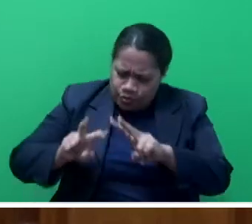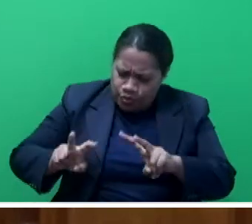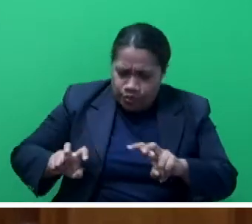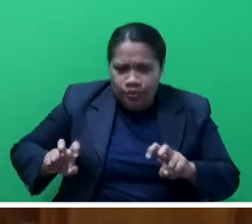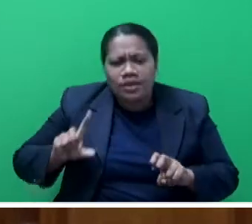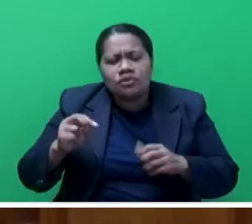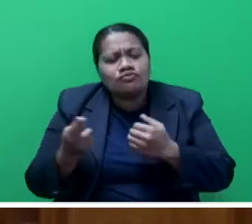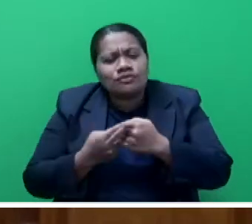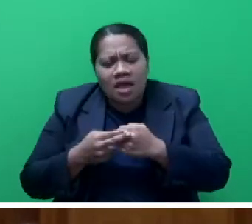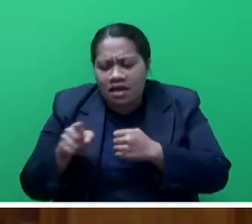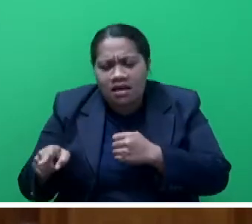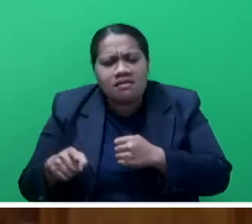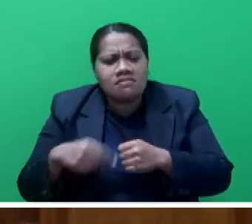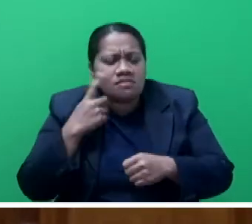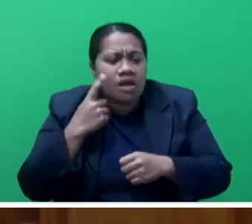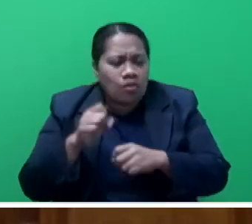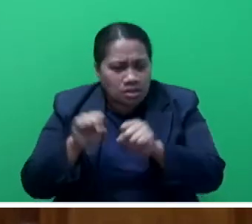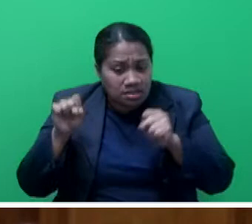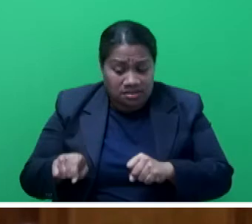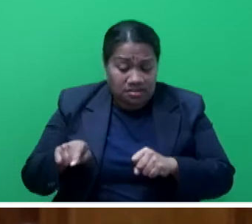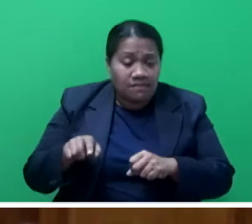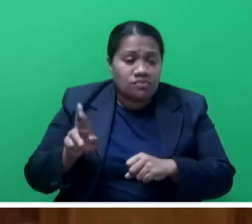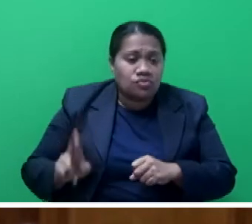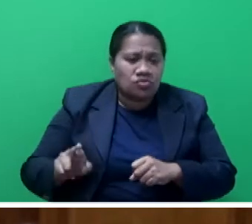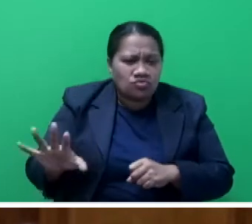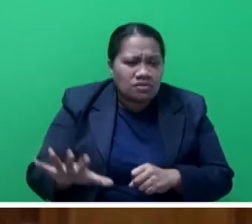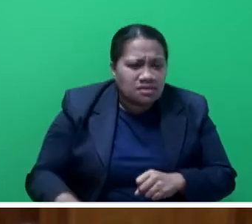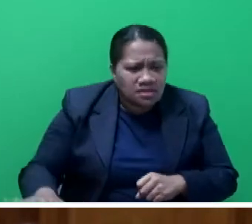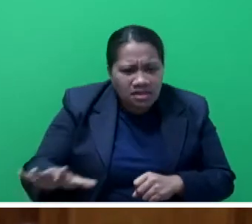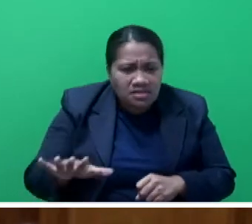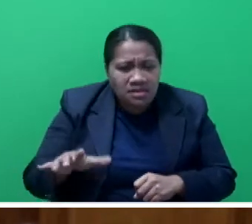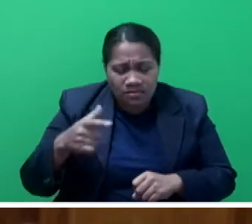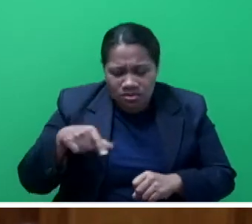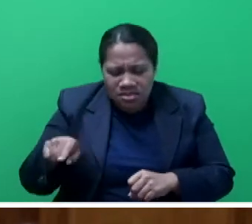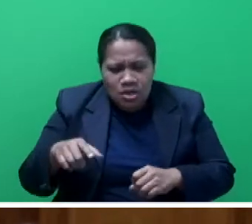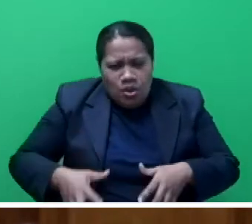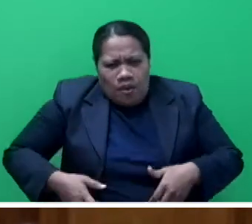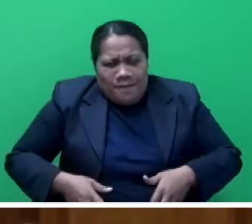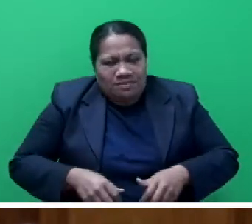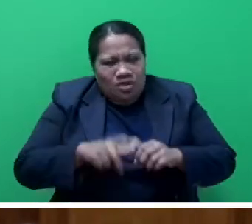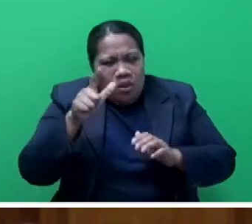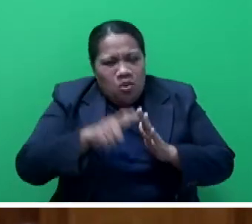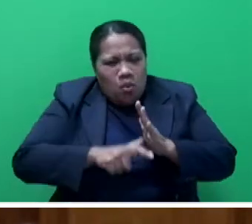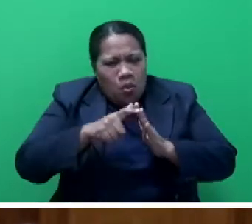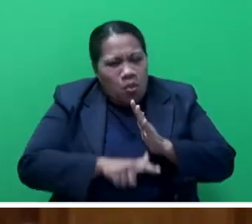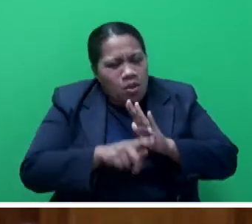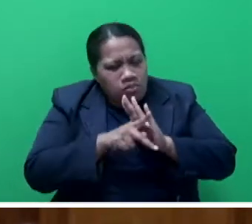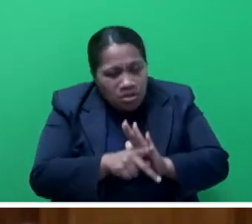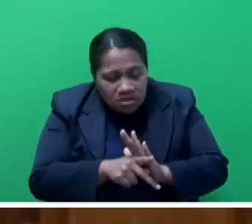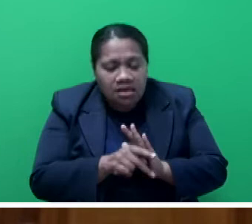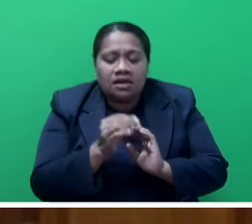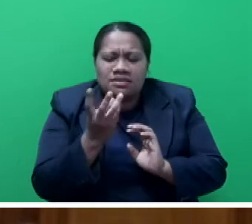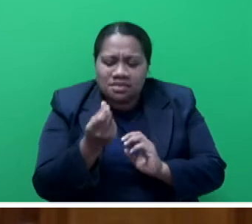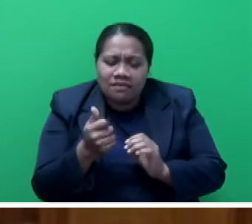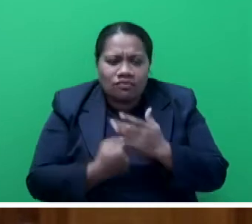on the water system in the Rewa Delta in response to the complaints of low pressure and also in some cases of not